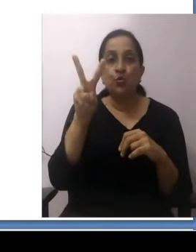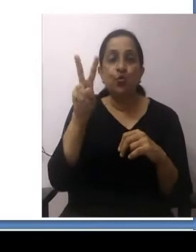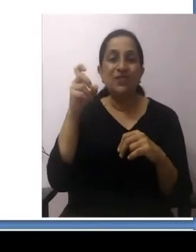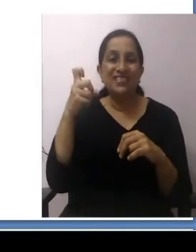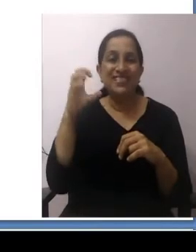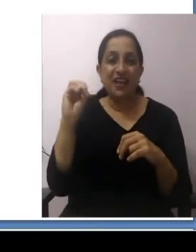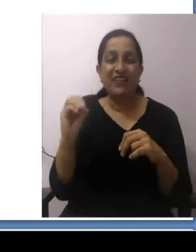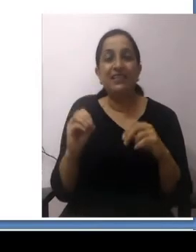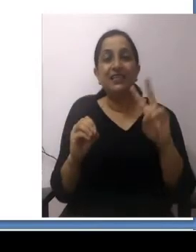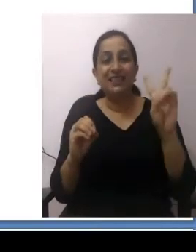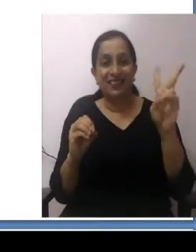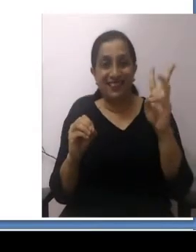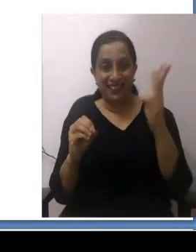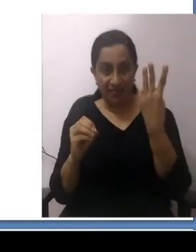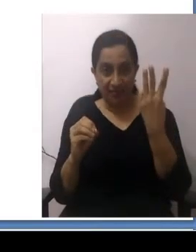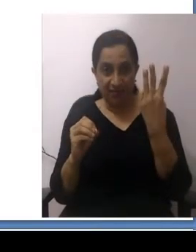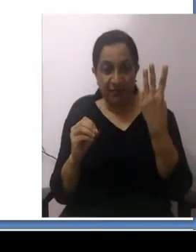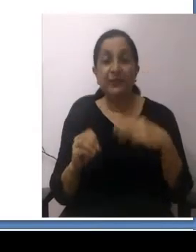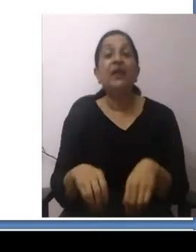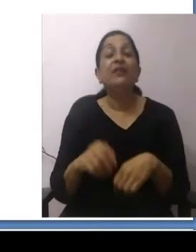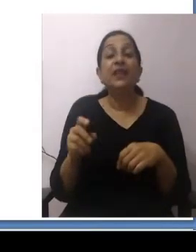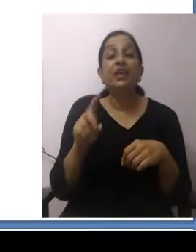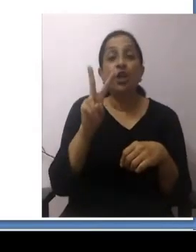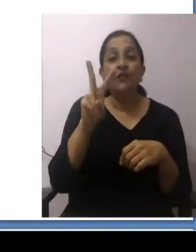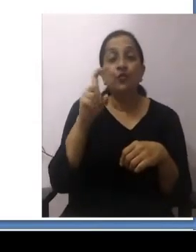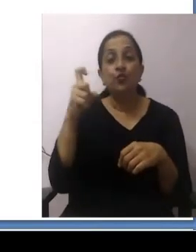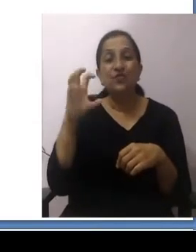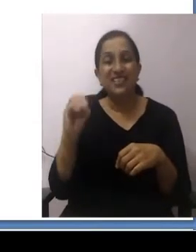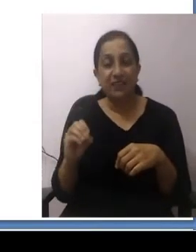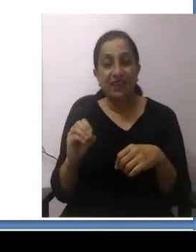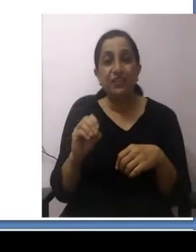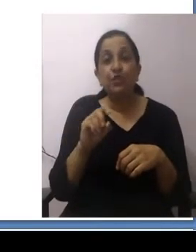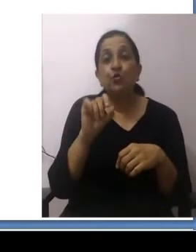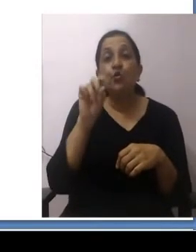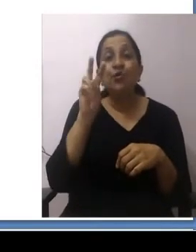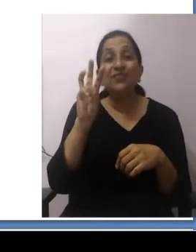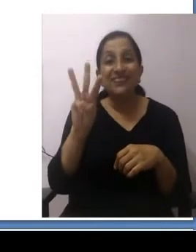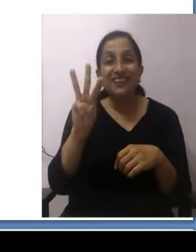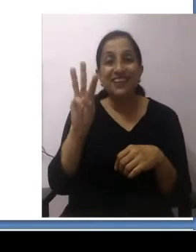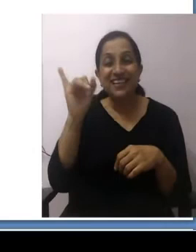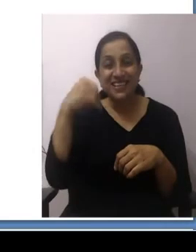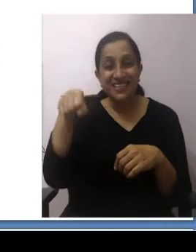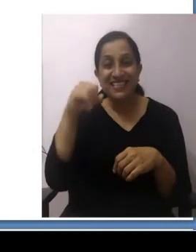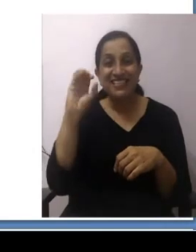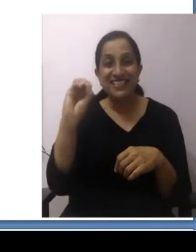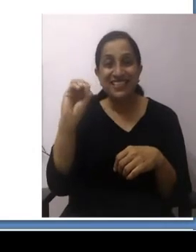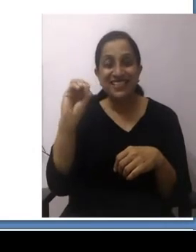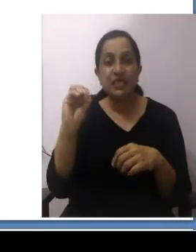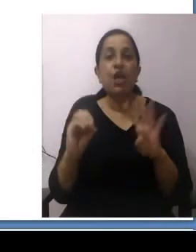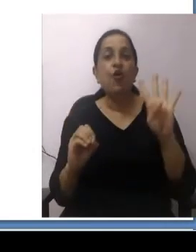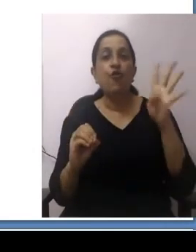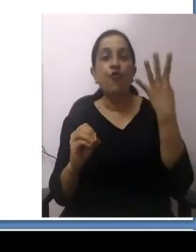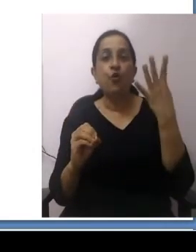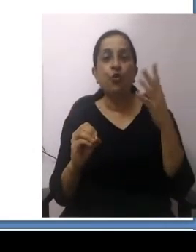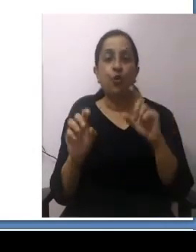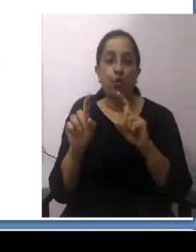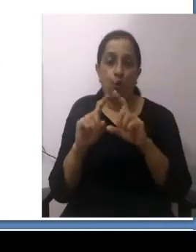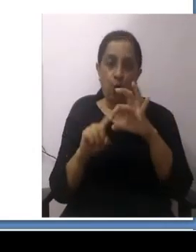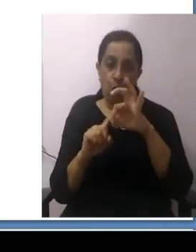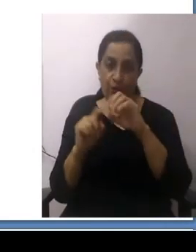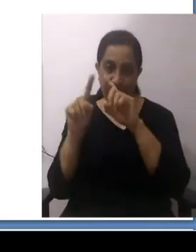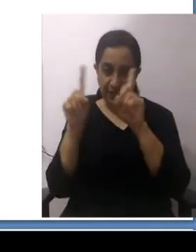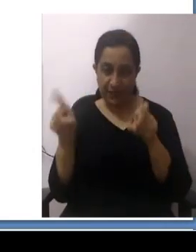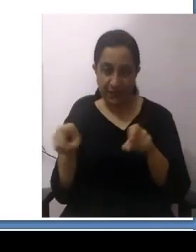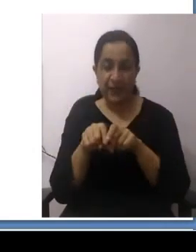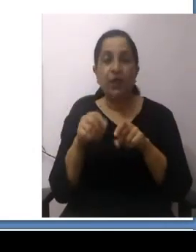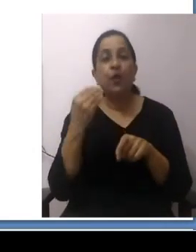And 270 to 360 is fourth quadrant. Okay. So while getting the